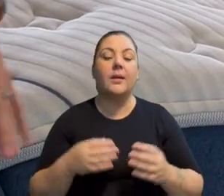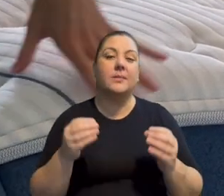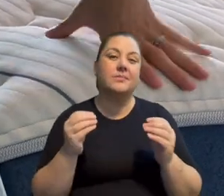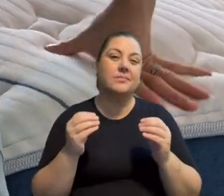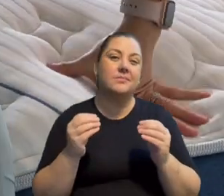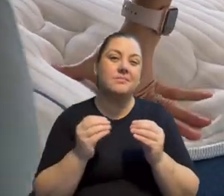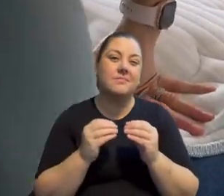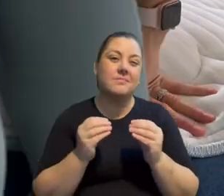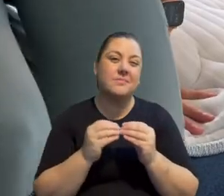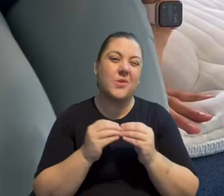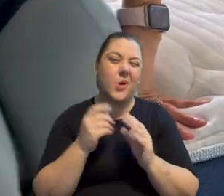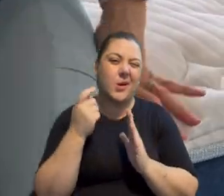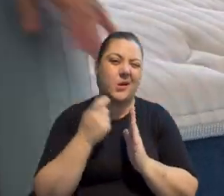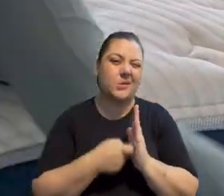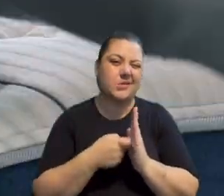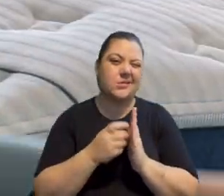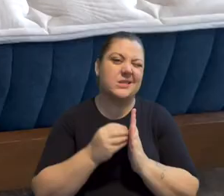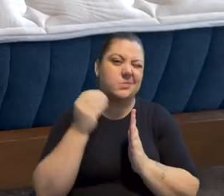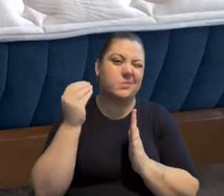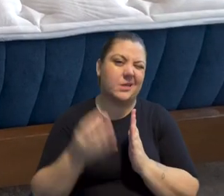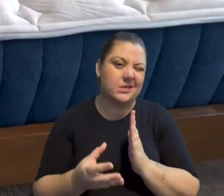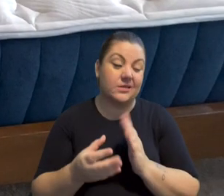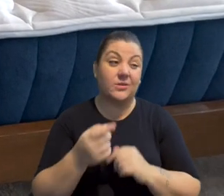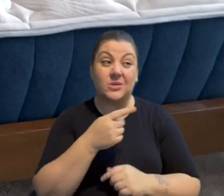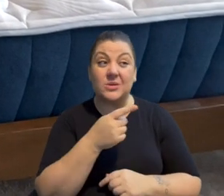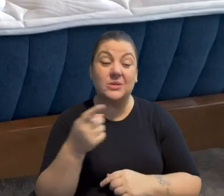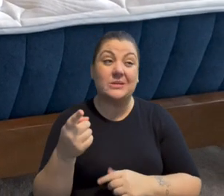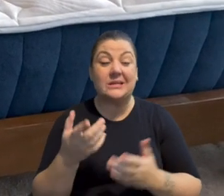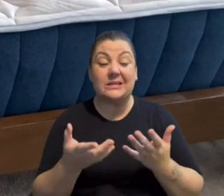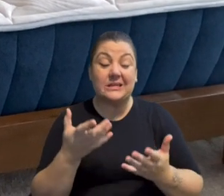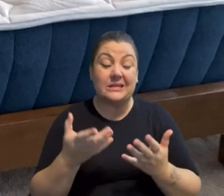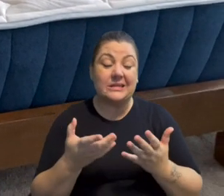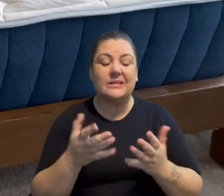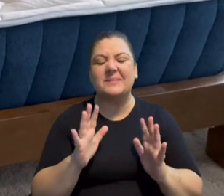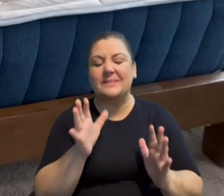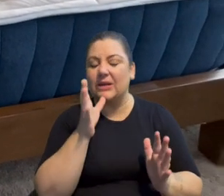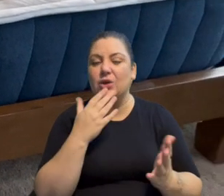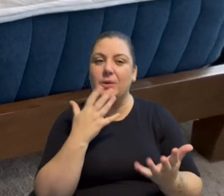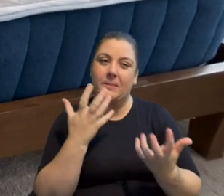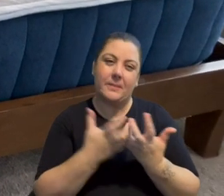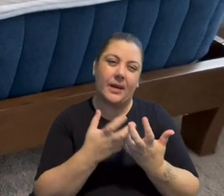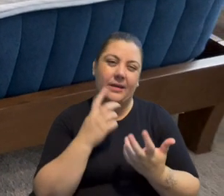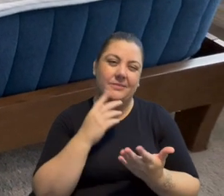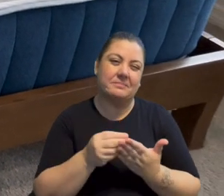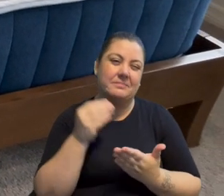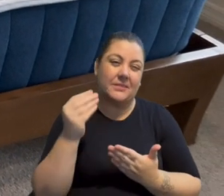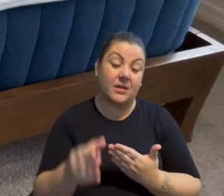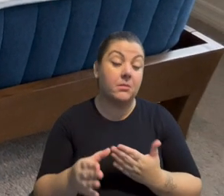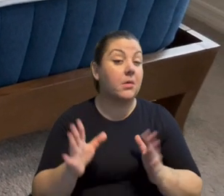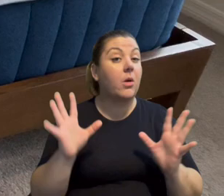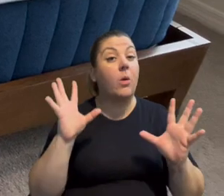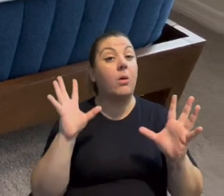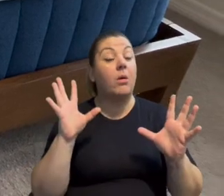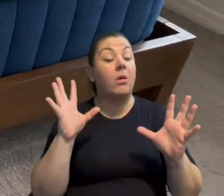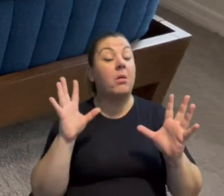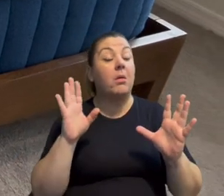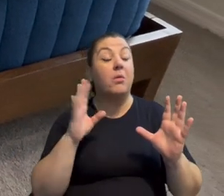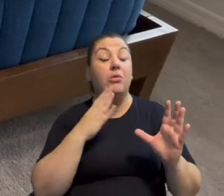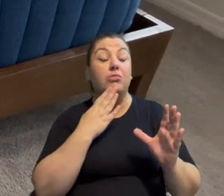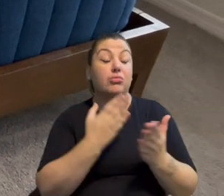you're on a budget, this mattress might not be for you. All in all, this is a great, well-made mattress.